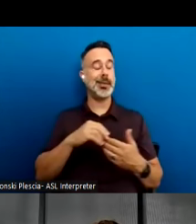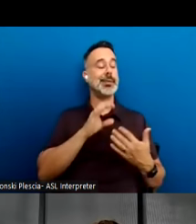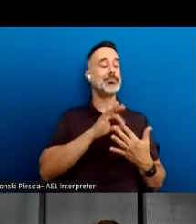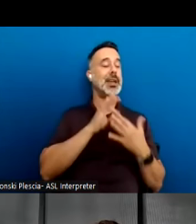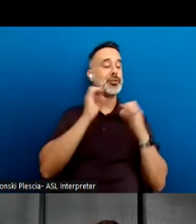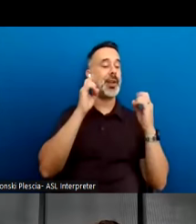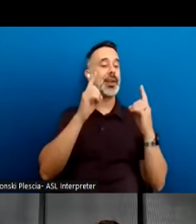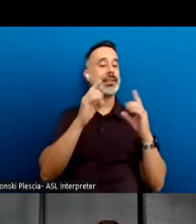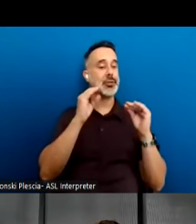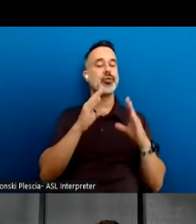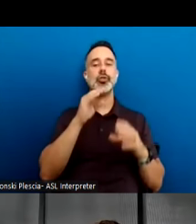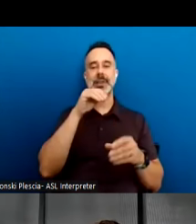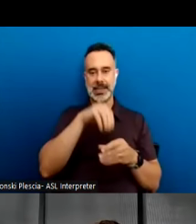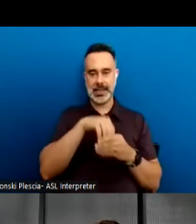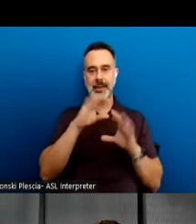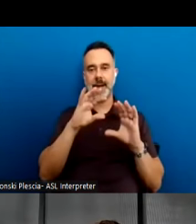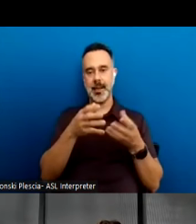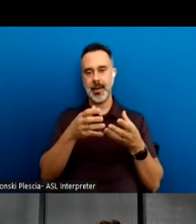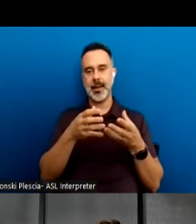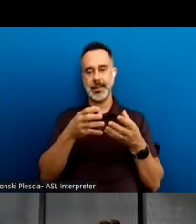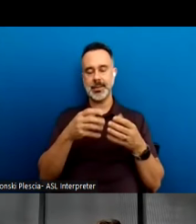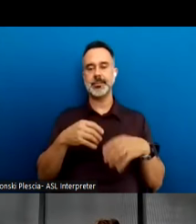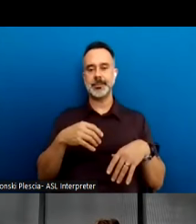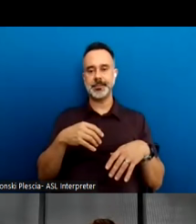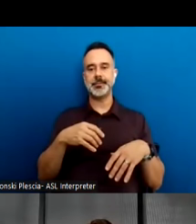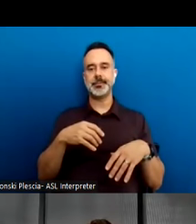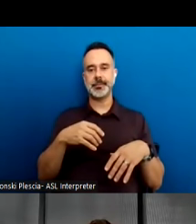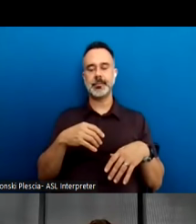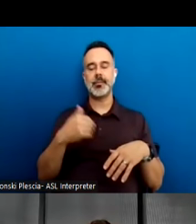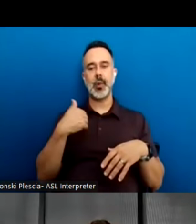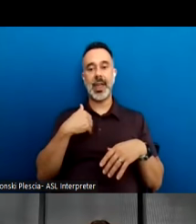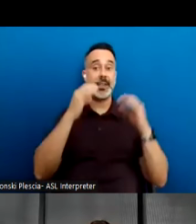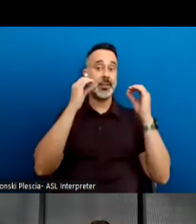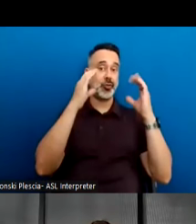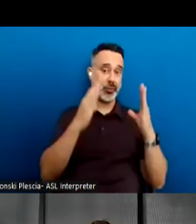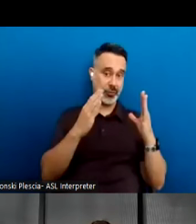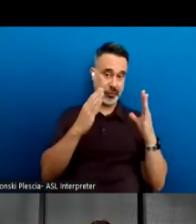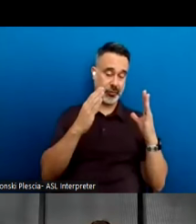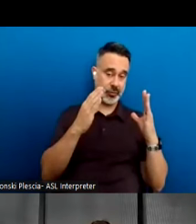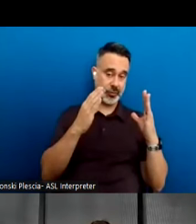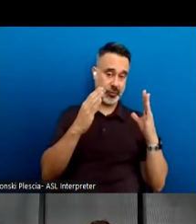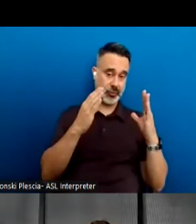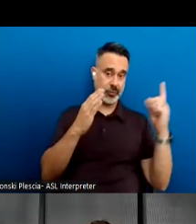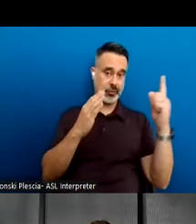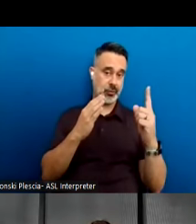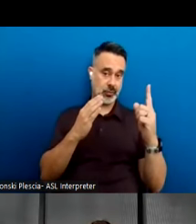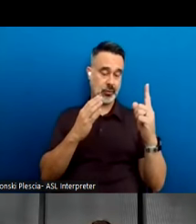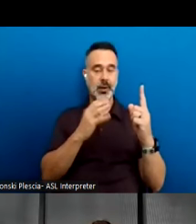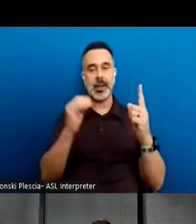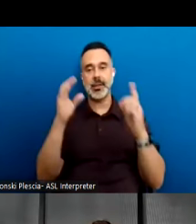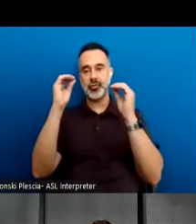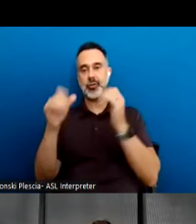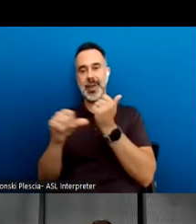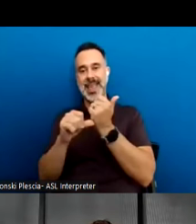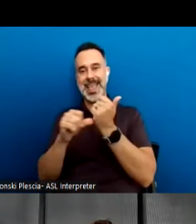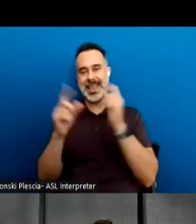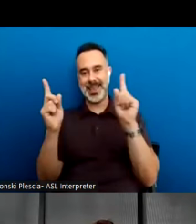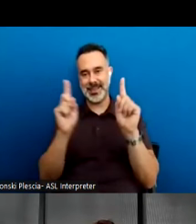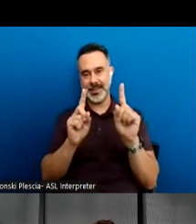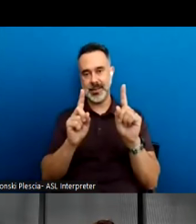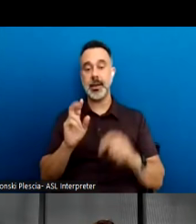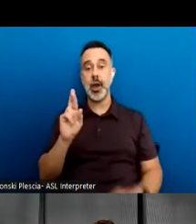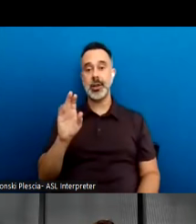in the class. So they also have the instructor as well as the instructor aide. So while